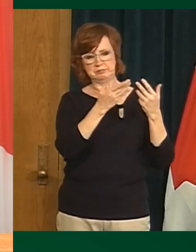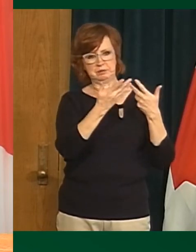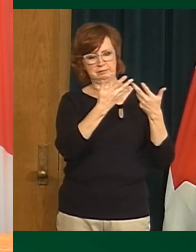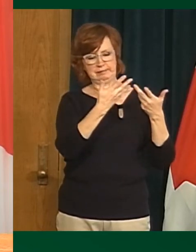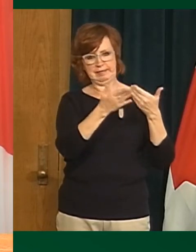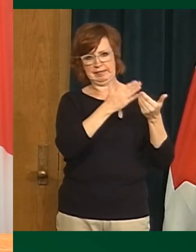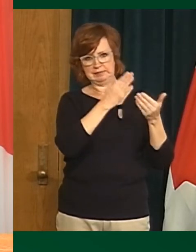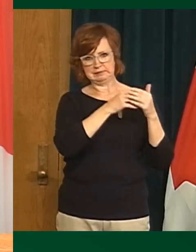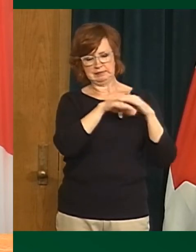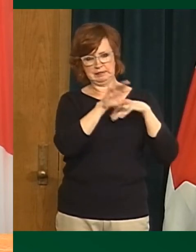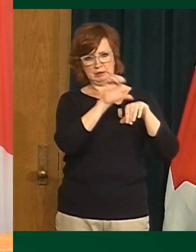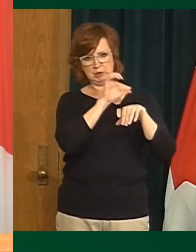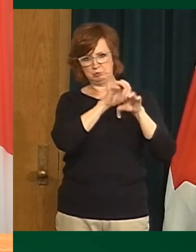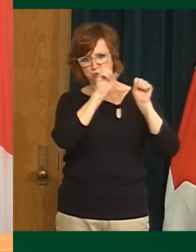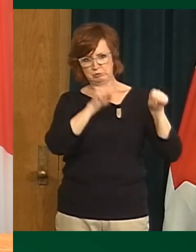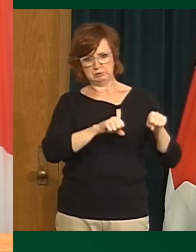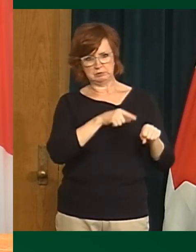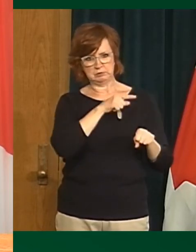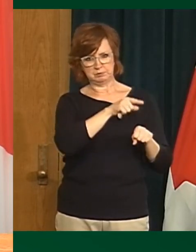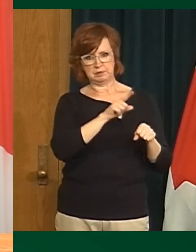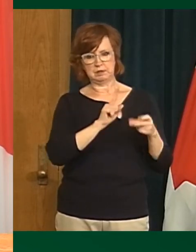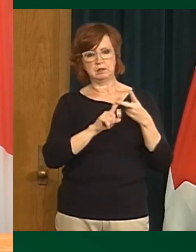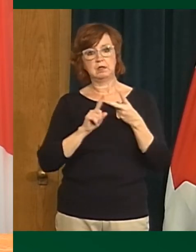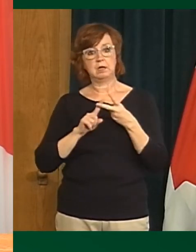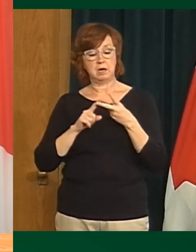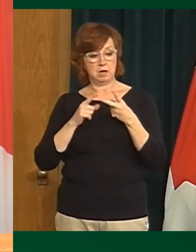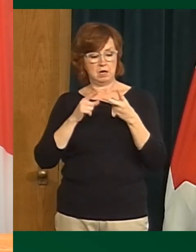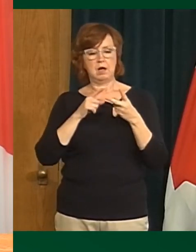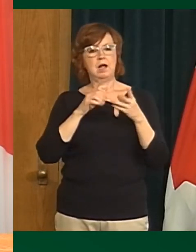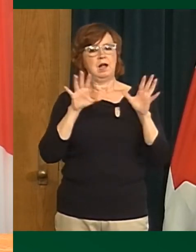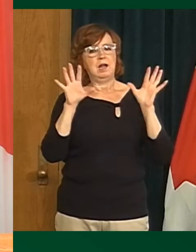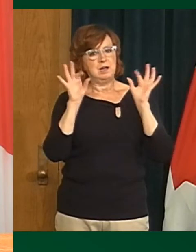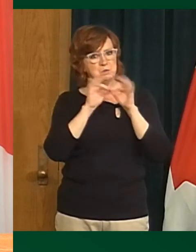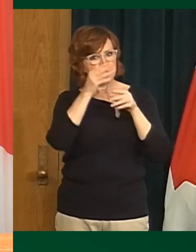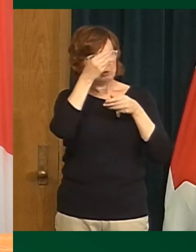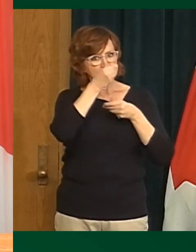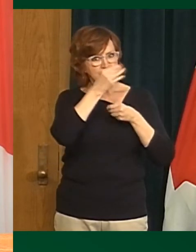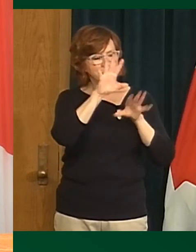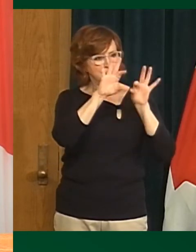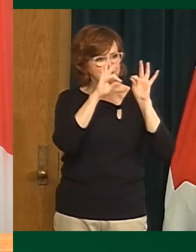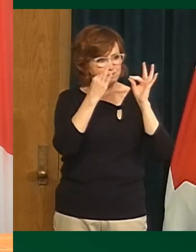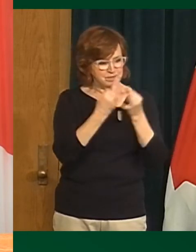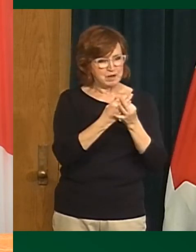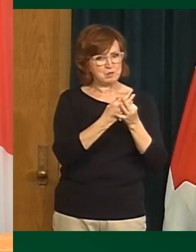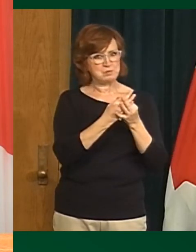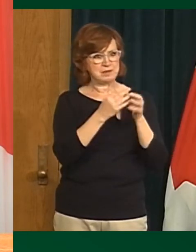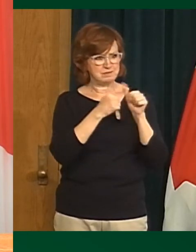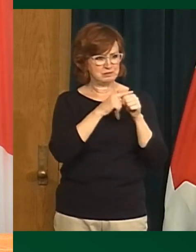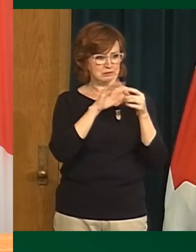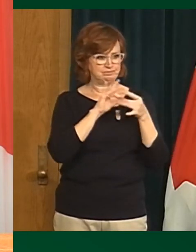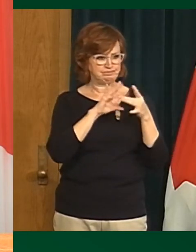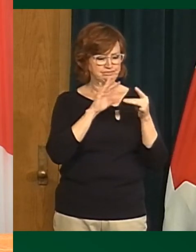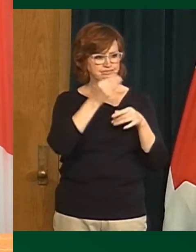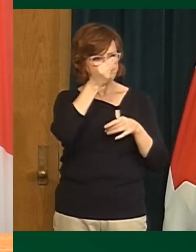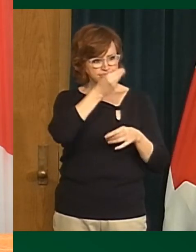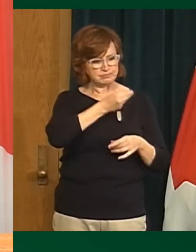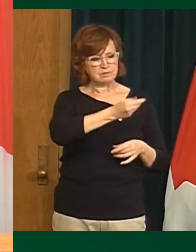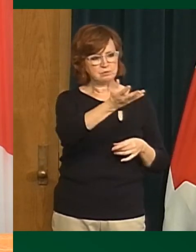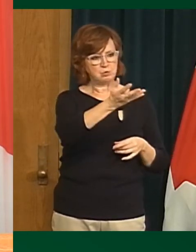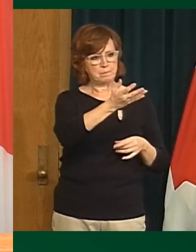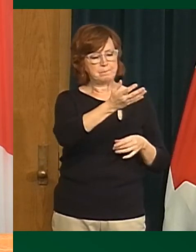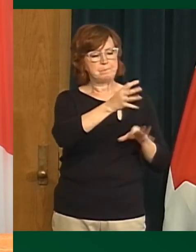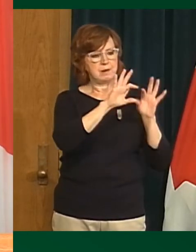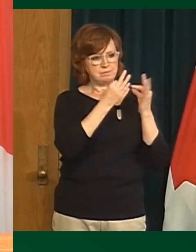in the past always made sure that family and next of kin were informed before any public reporting. And